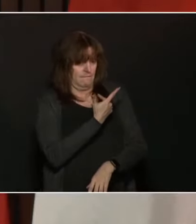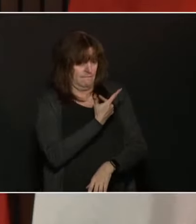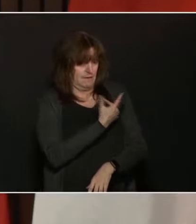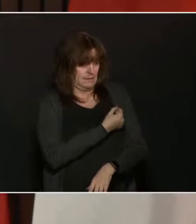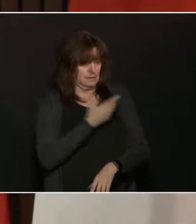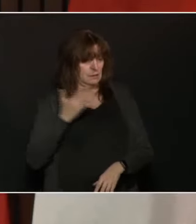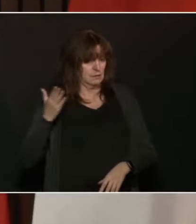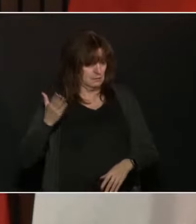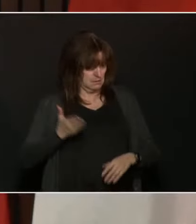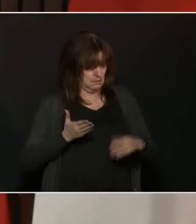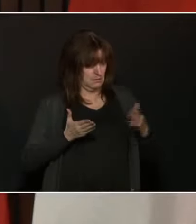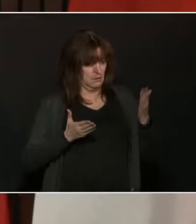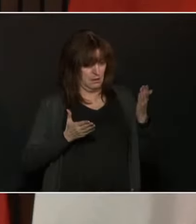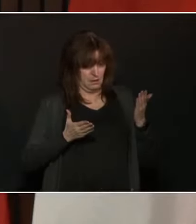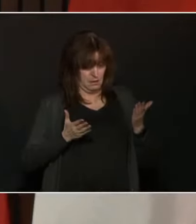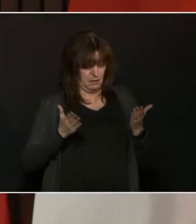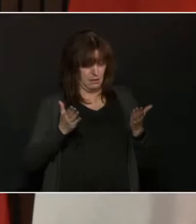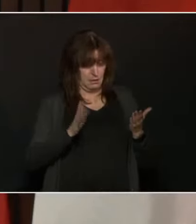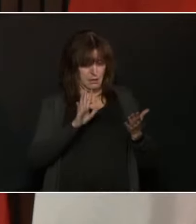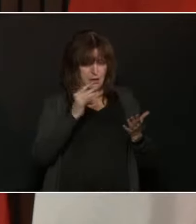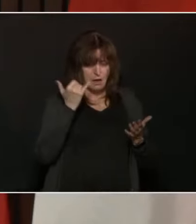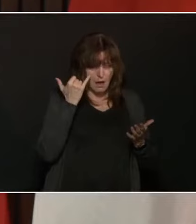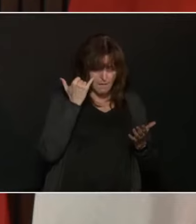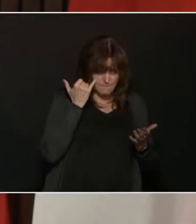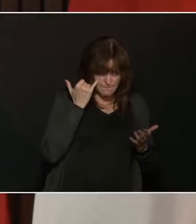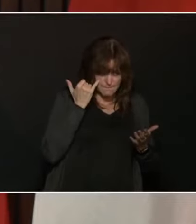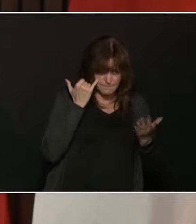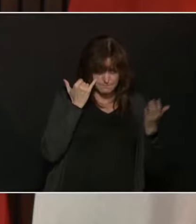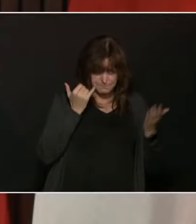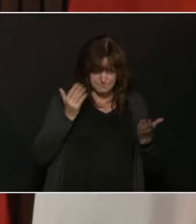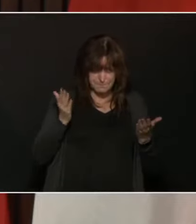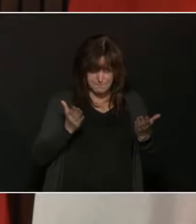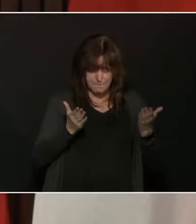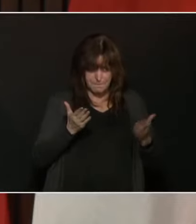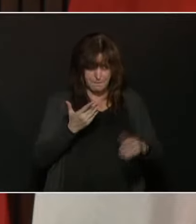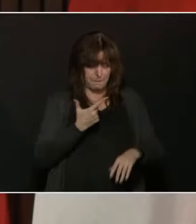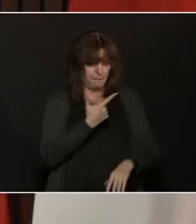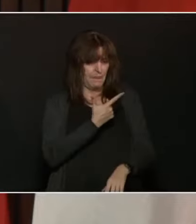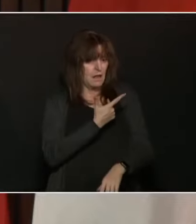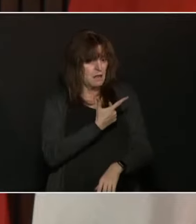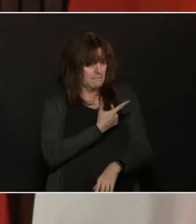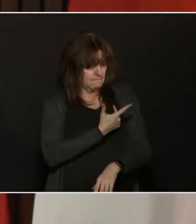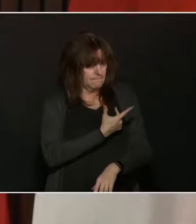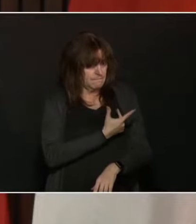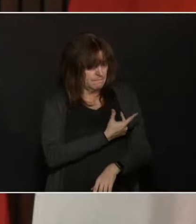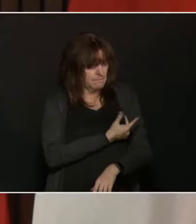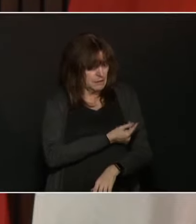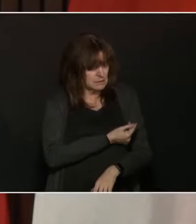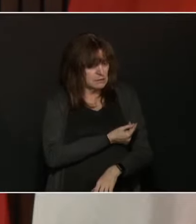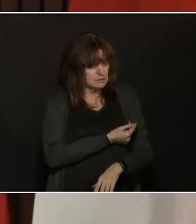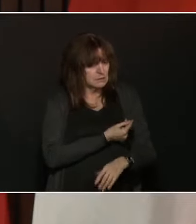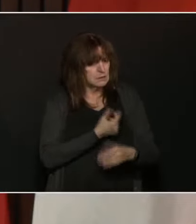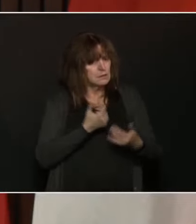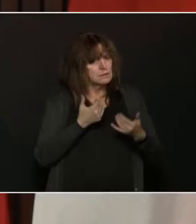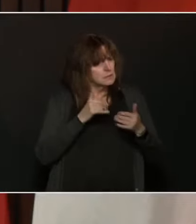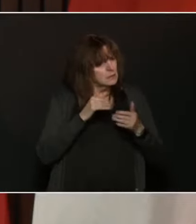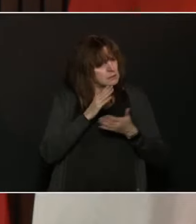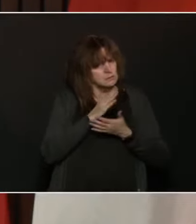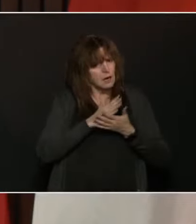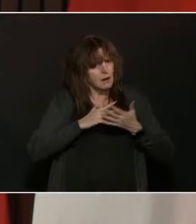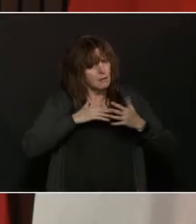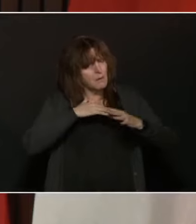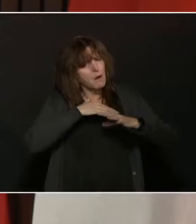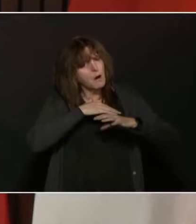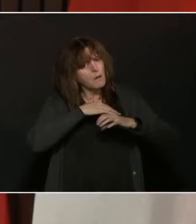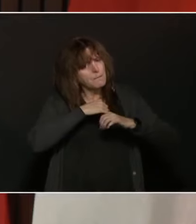kind of escape from the vaccines, there'll be some protection from them, and the ability to adapt the